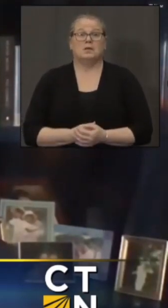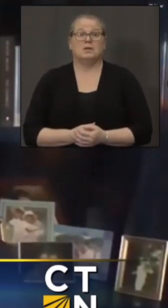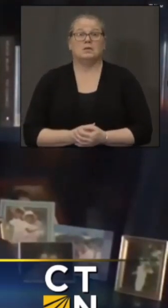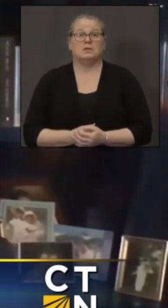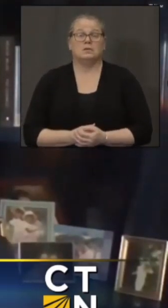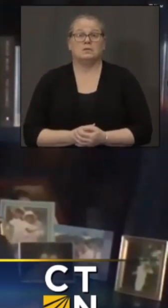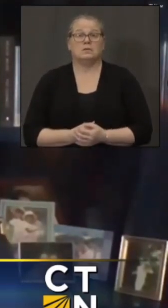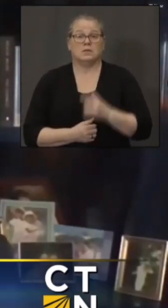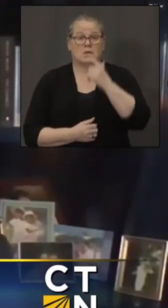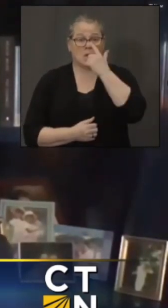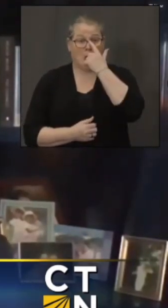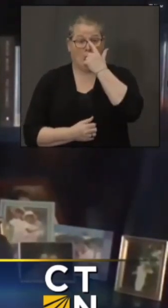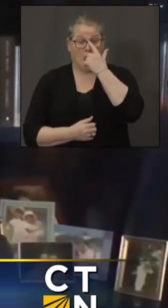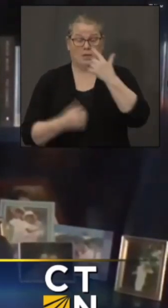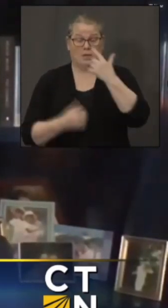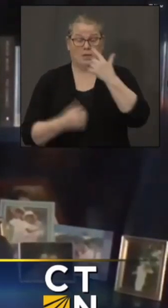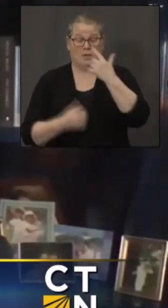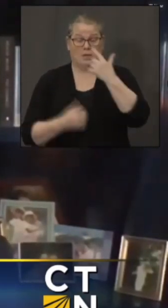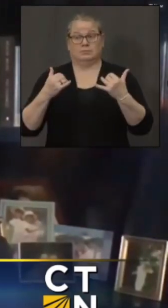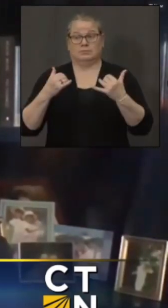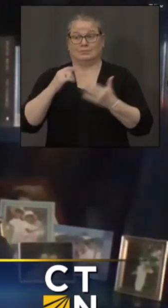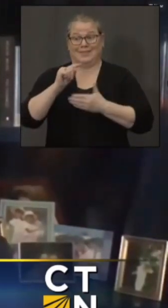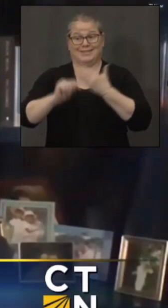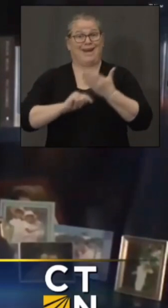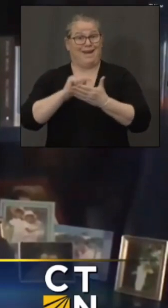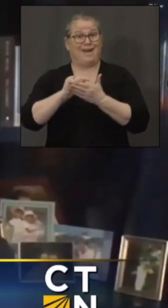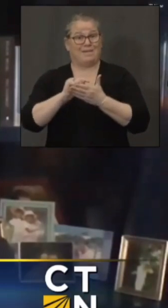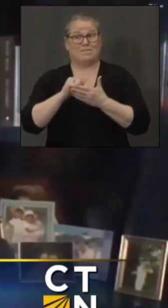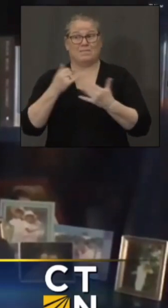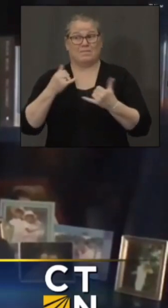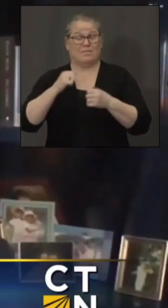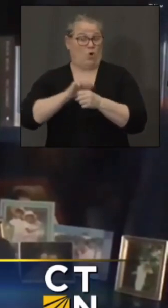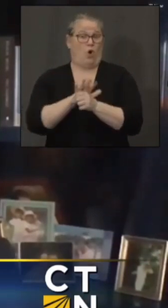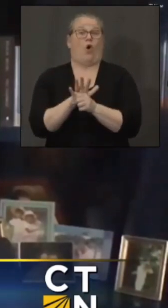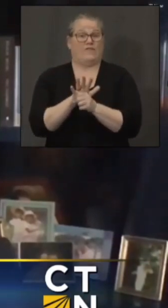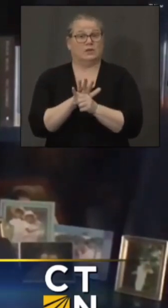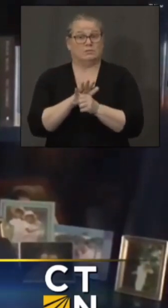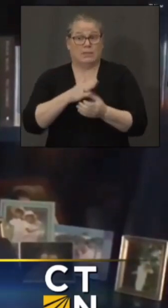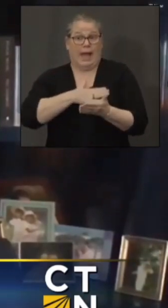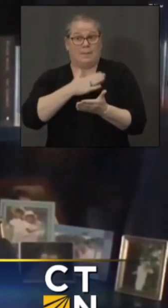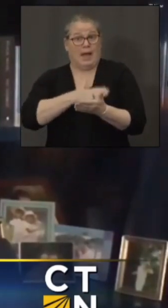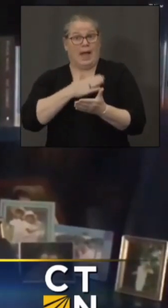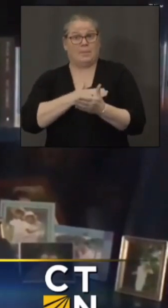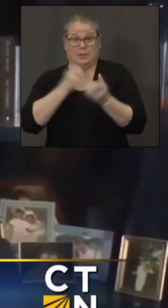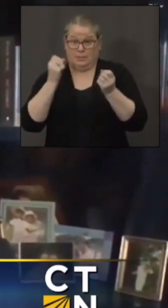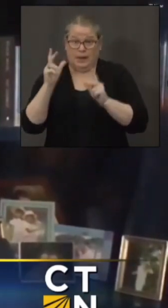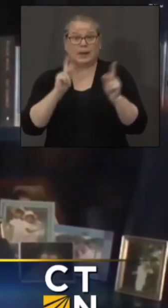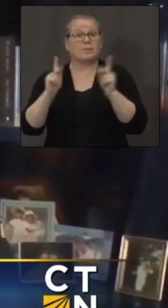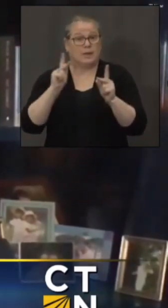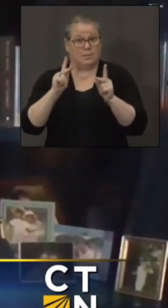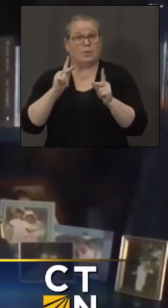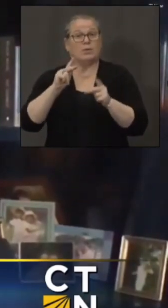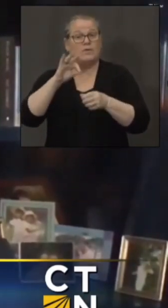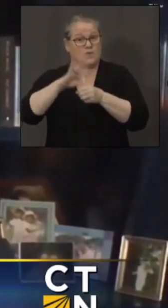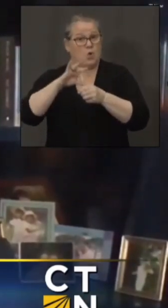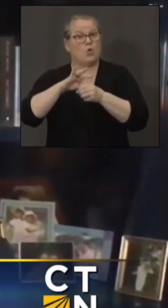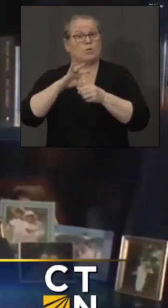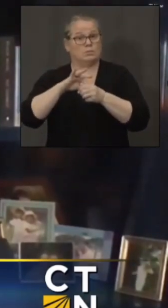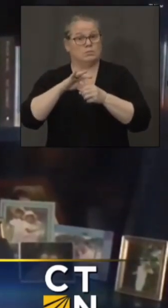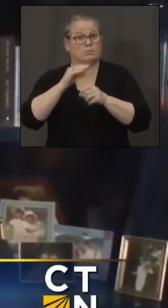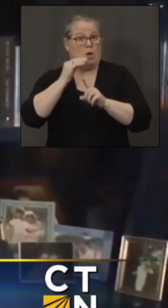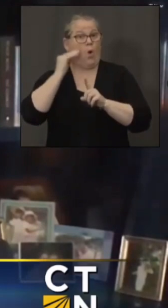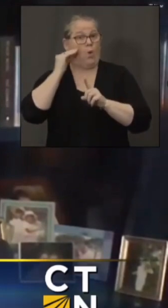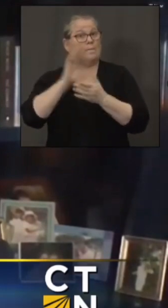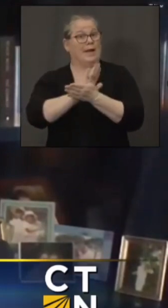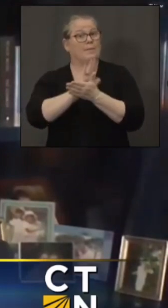especially during a period of COVID, I'm really glad people voted absentee. I think it went off very well. I